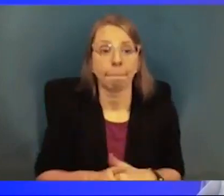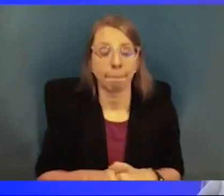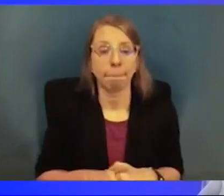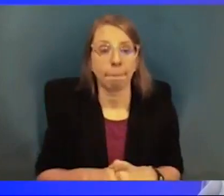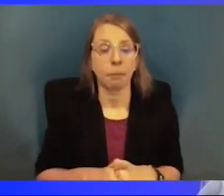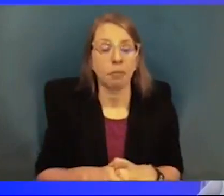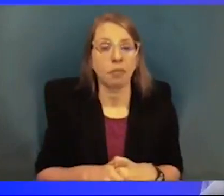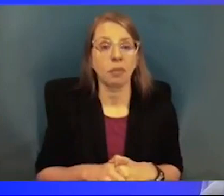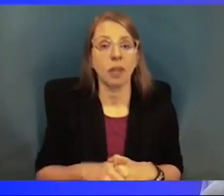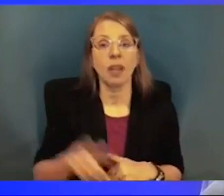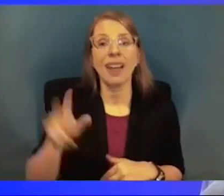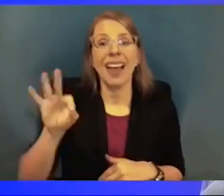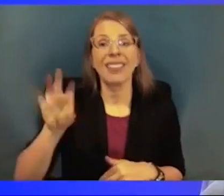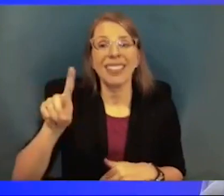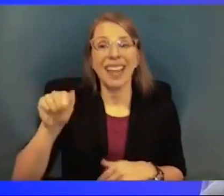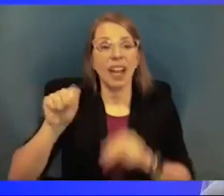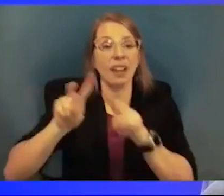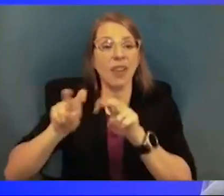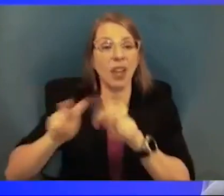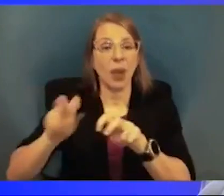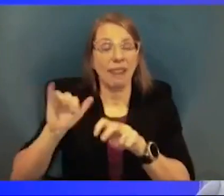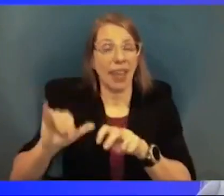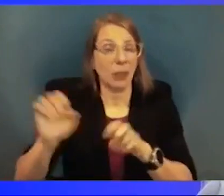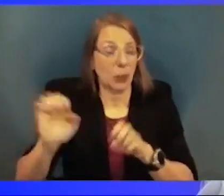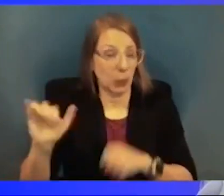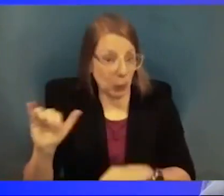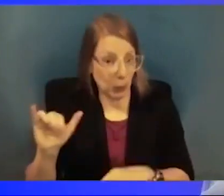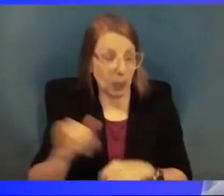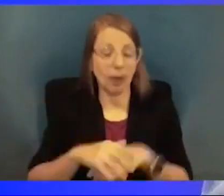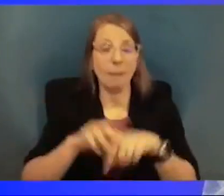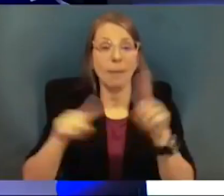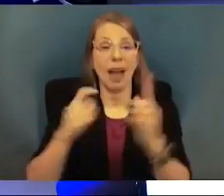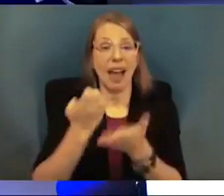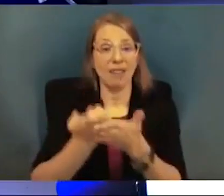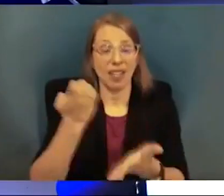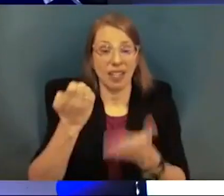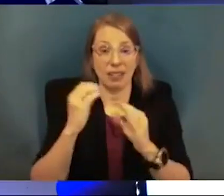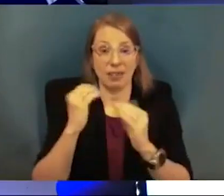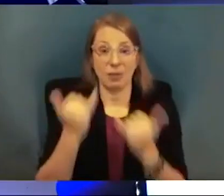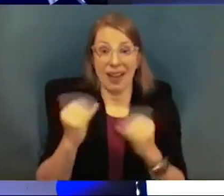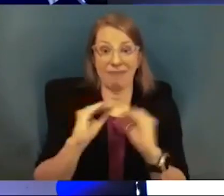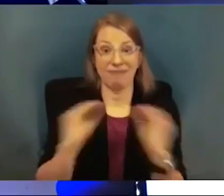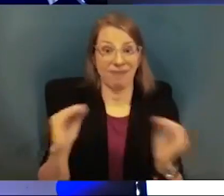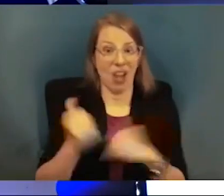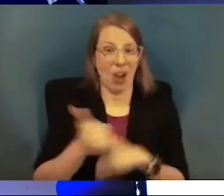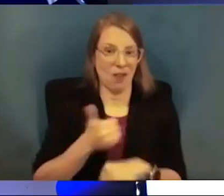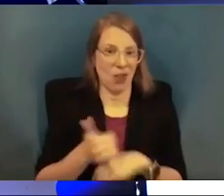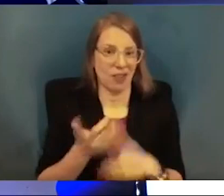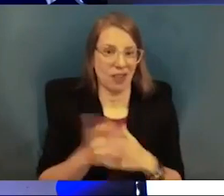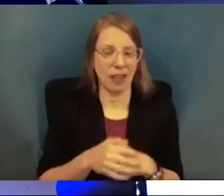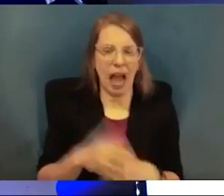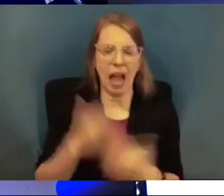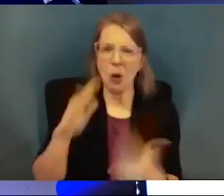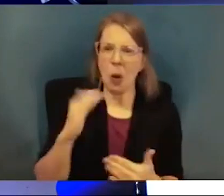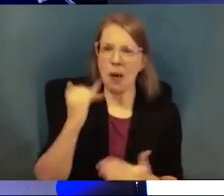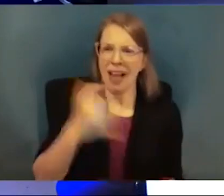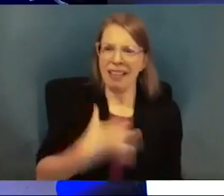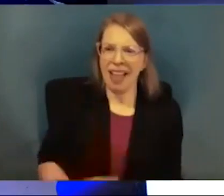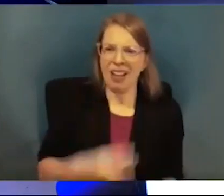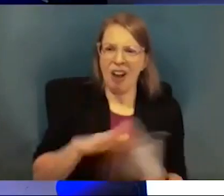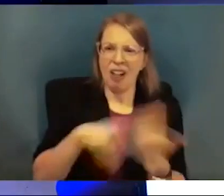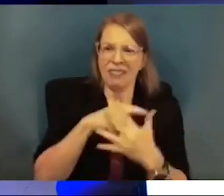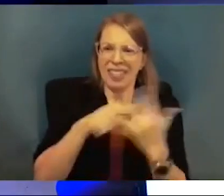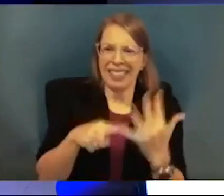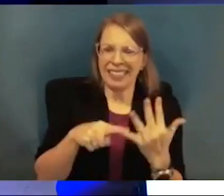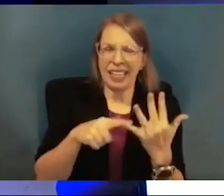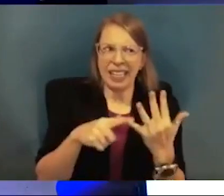that as well, but there's no evidence that is currently harmful. I don't know if I like all this, because I'm going to go home today and I'm going to lather